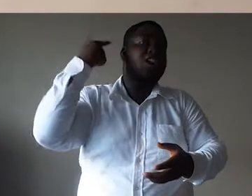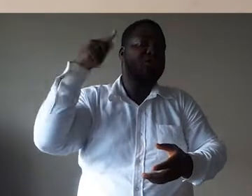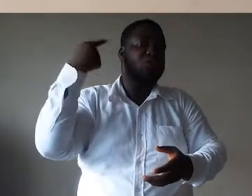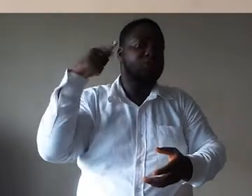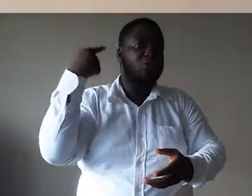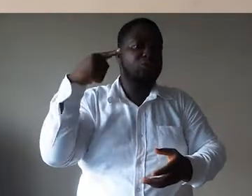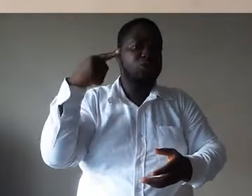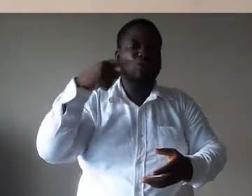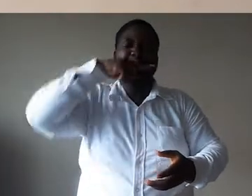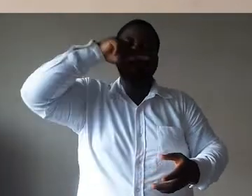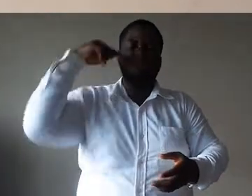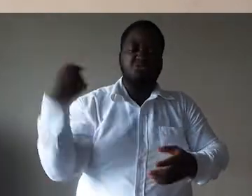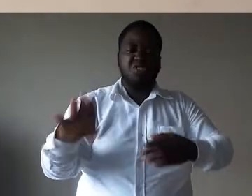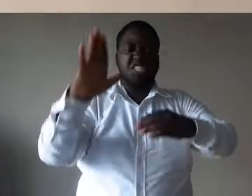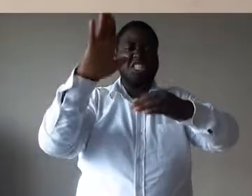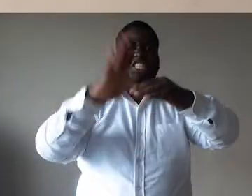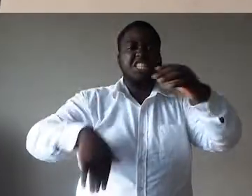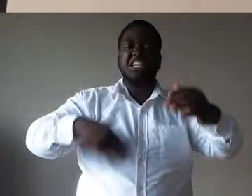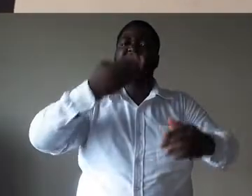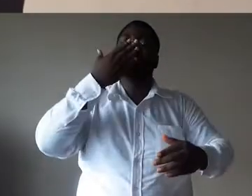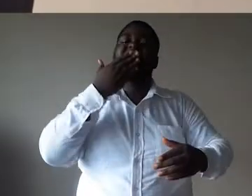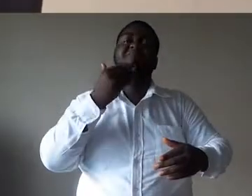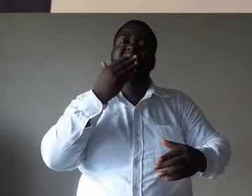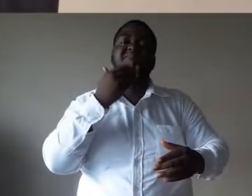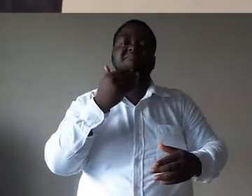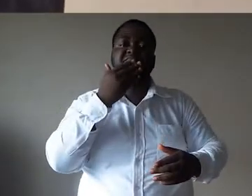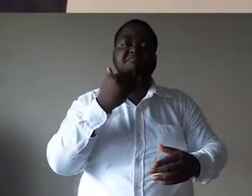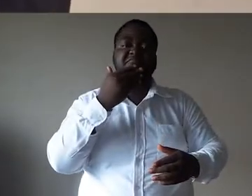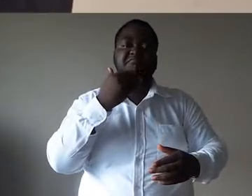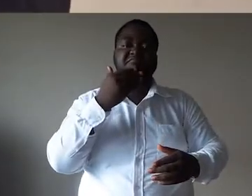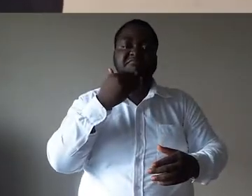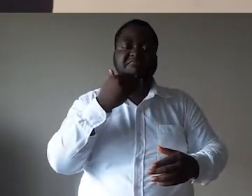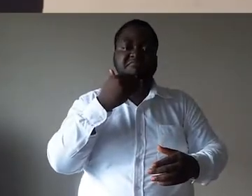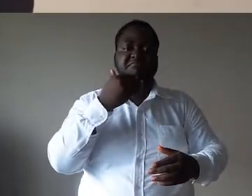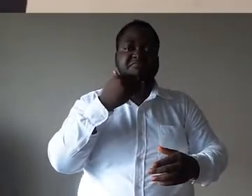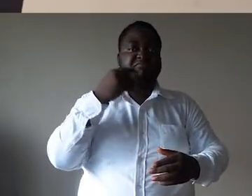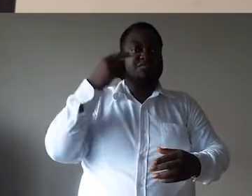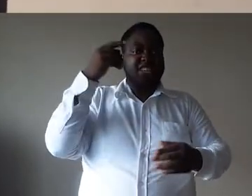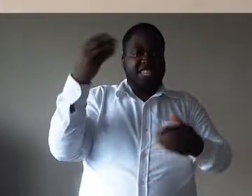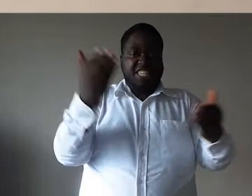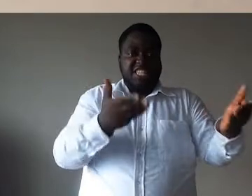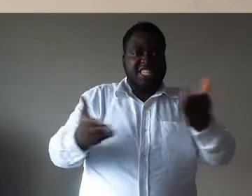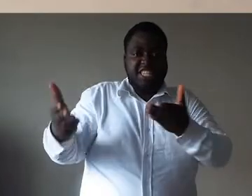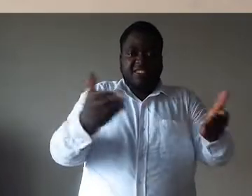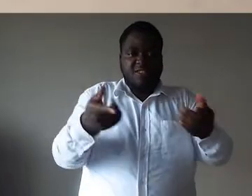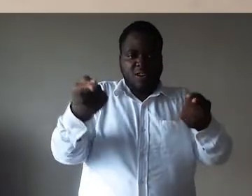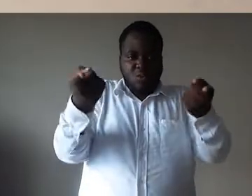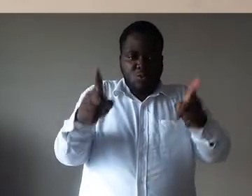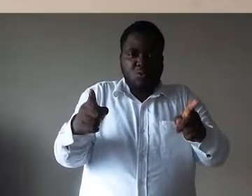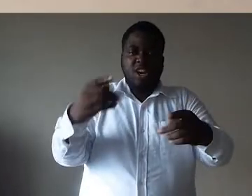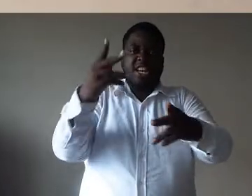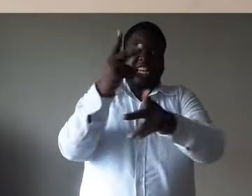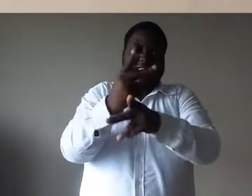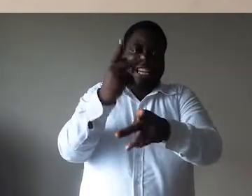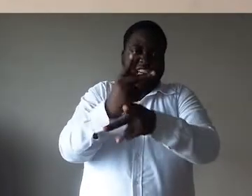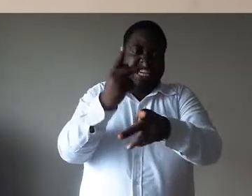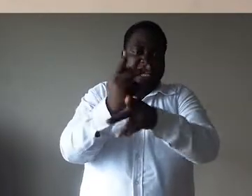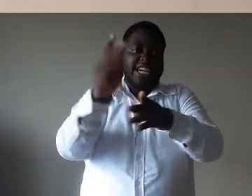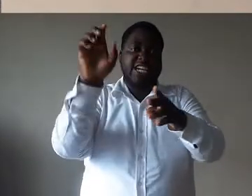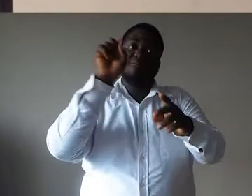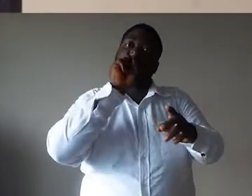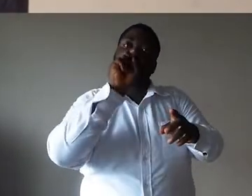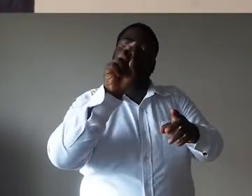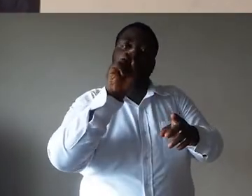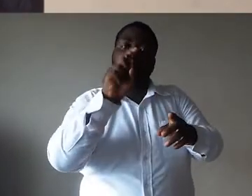the honeycomb. Moreover, in them your servant is warned, and in keeping them there is great reward. Looking at